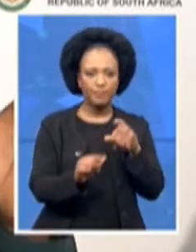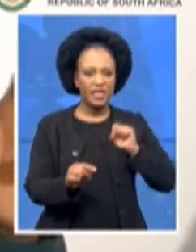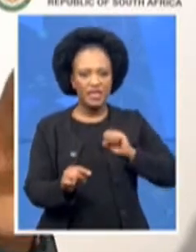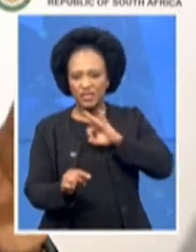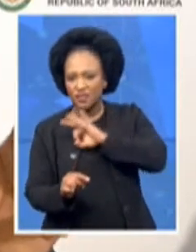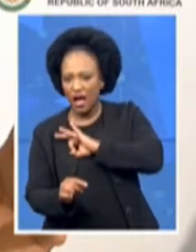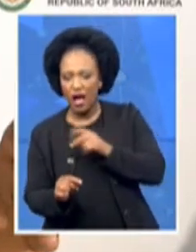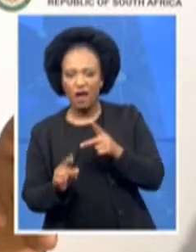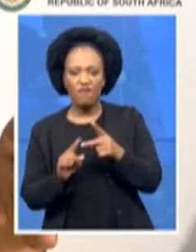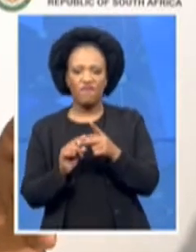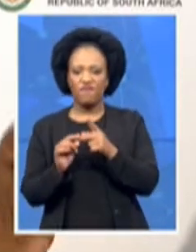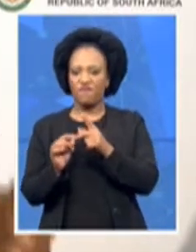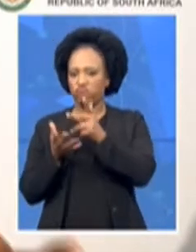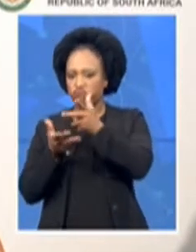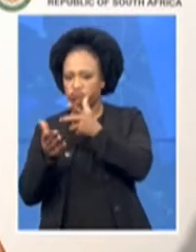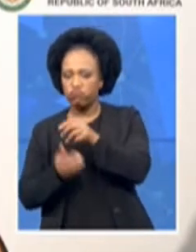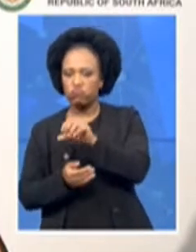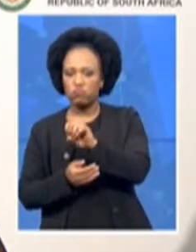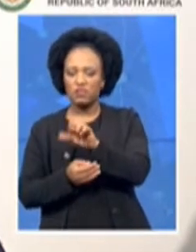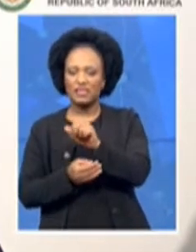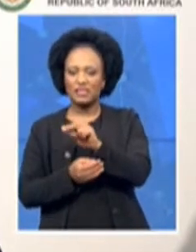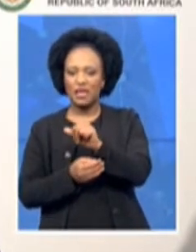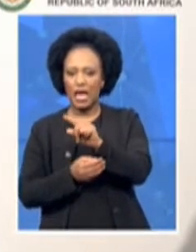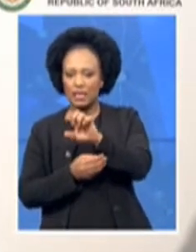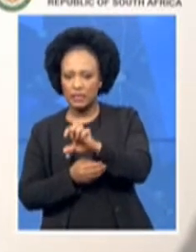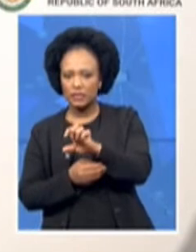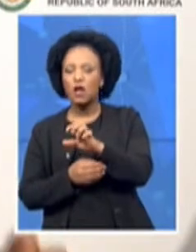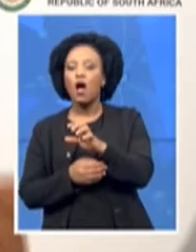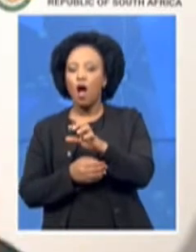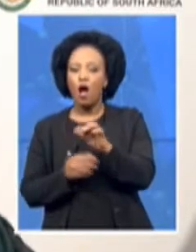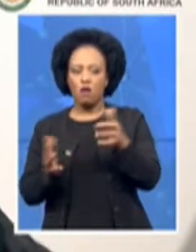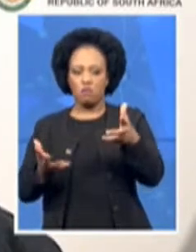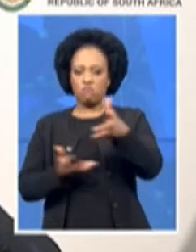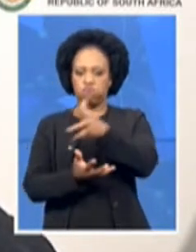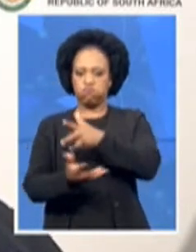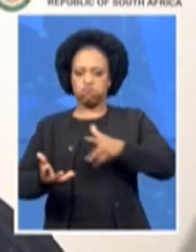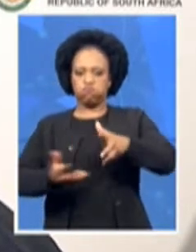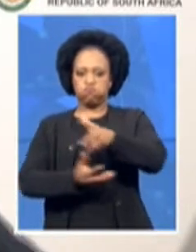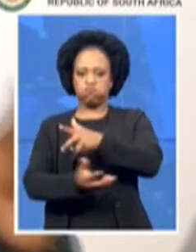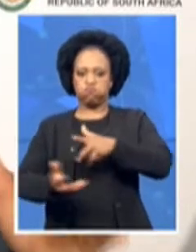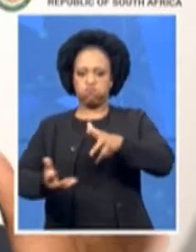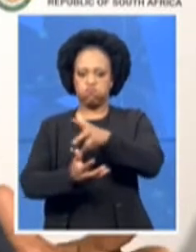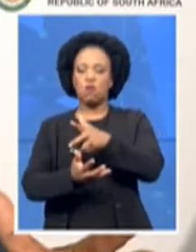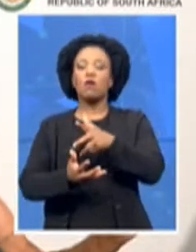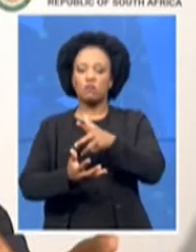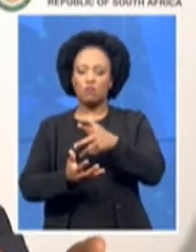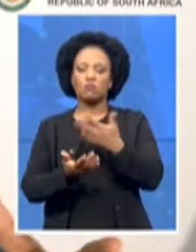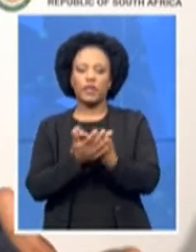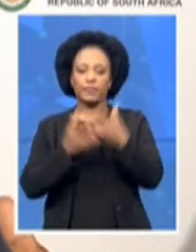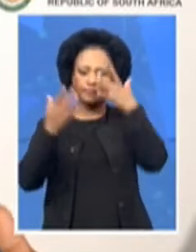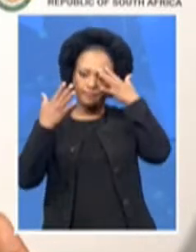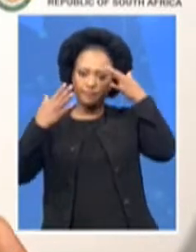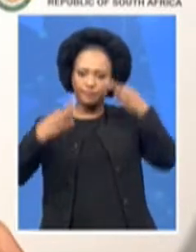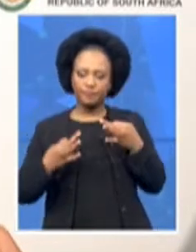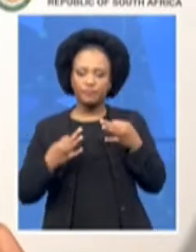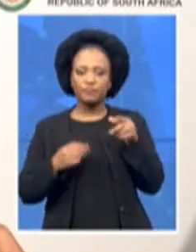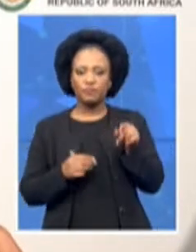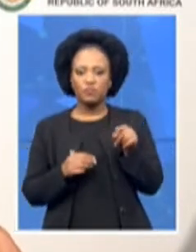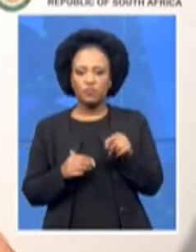a decision. It might not be a decision which is supported by 100%, very